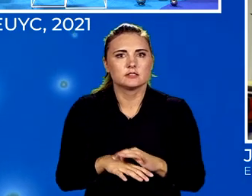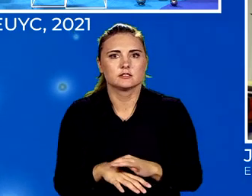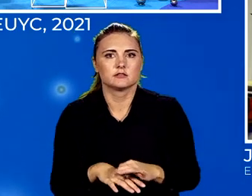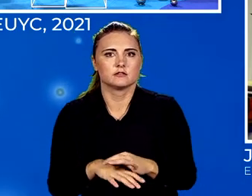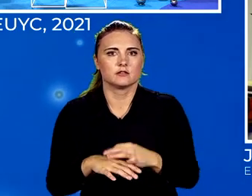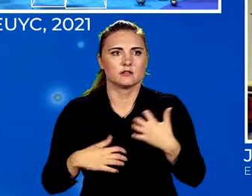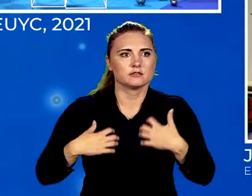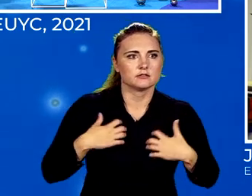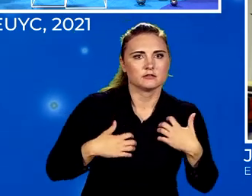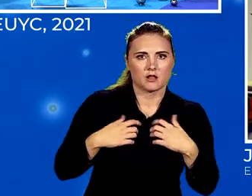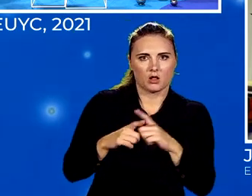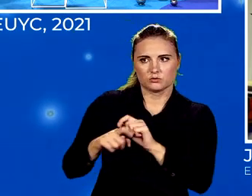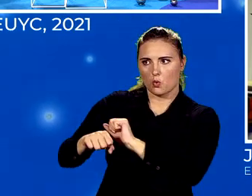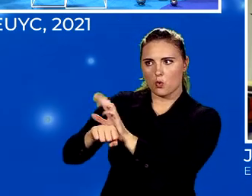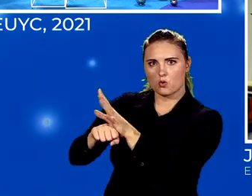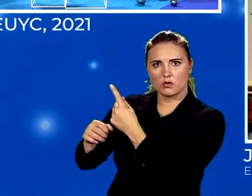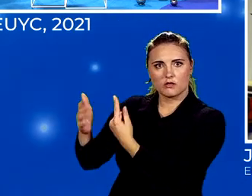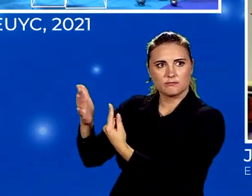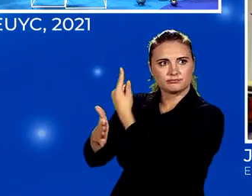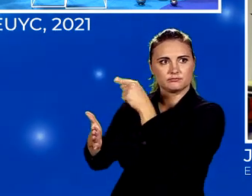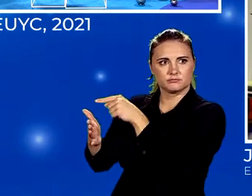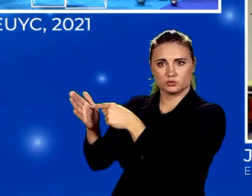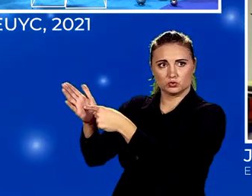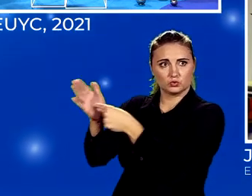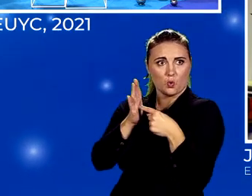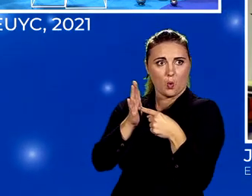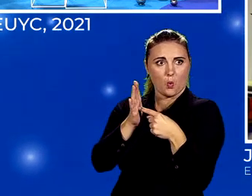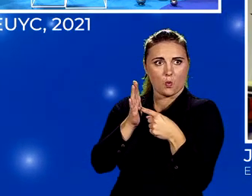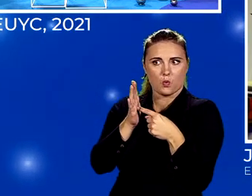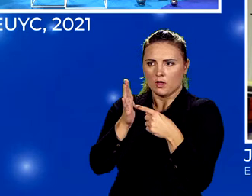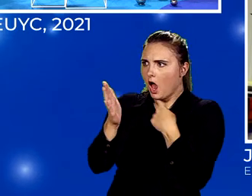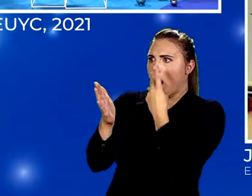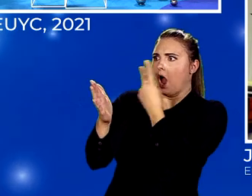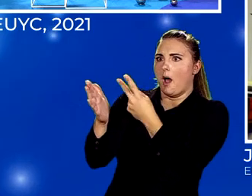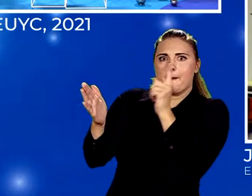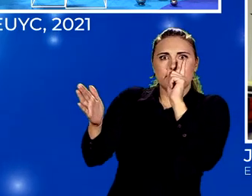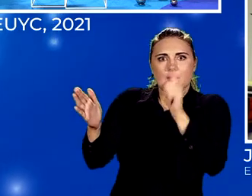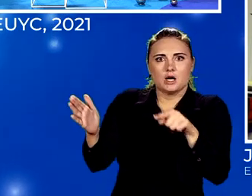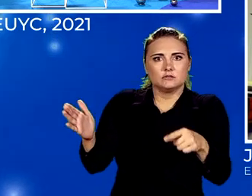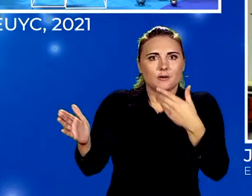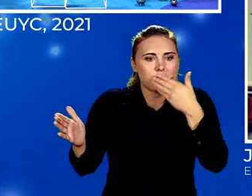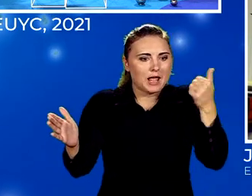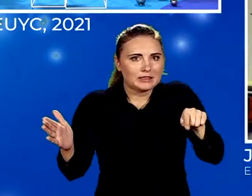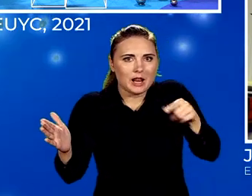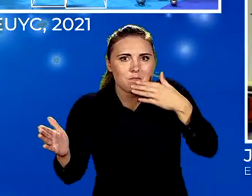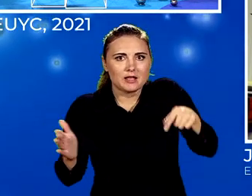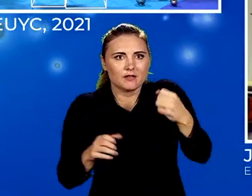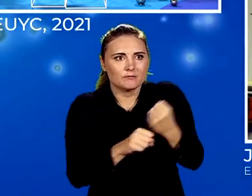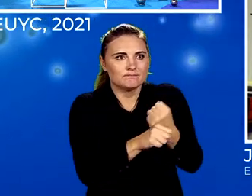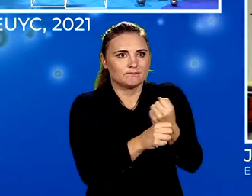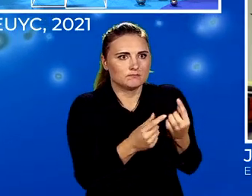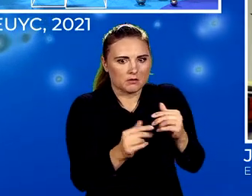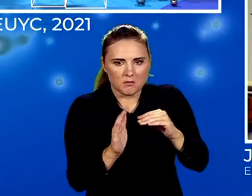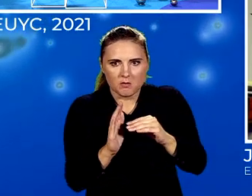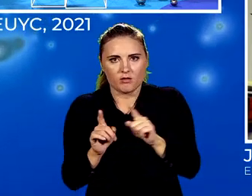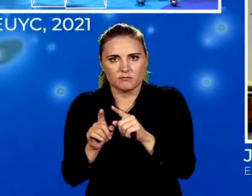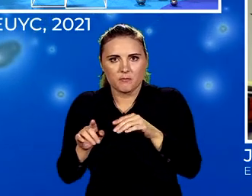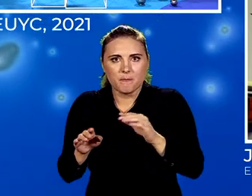like, this is the thing we have to improve. This is the thing we have to improve. I have a feeling